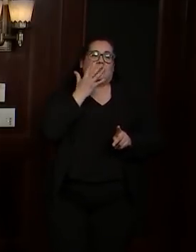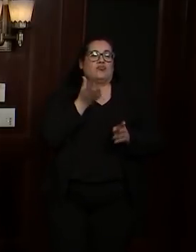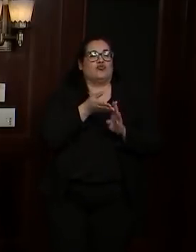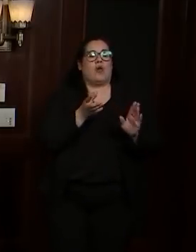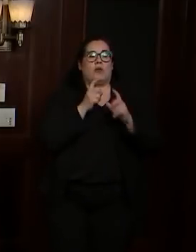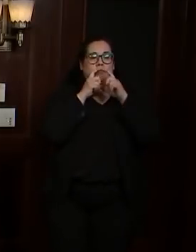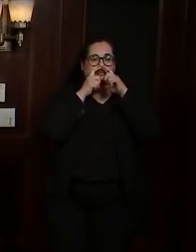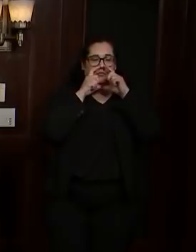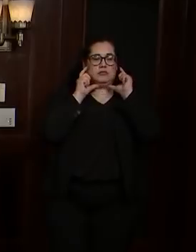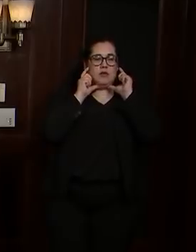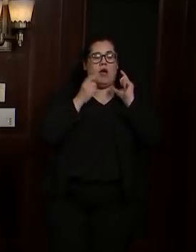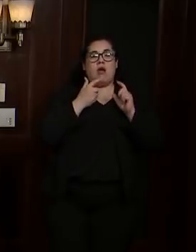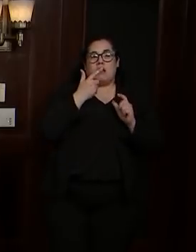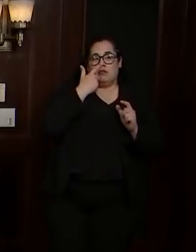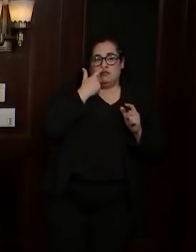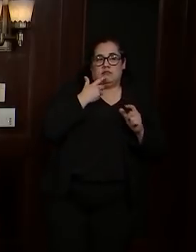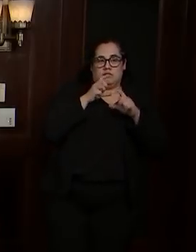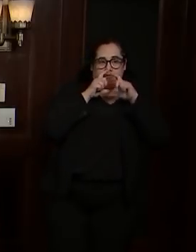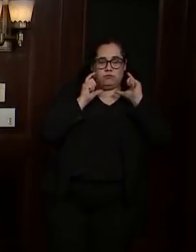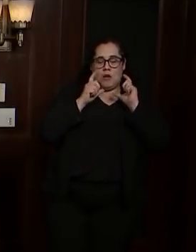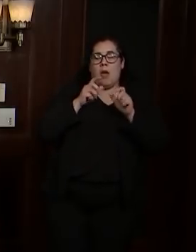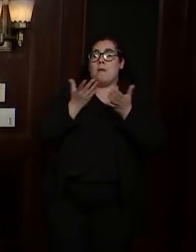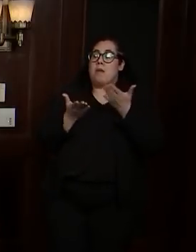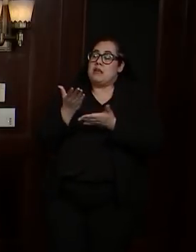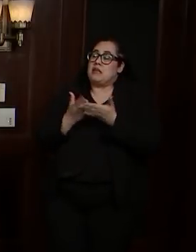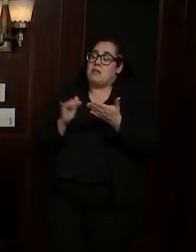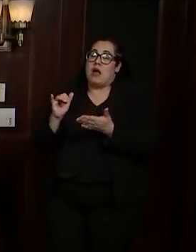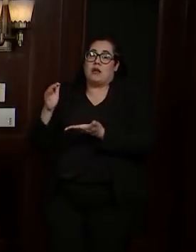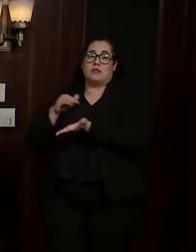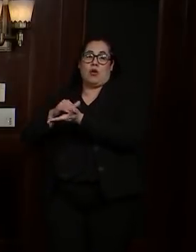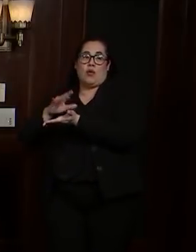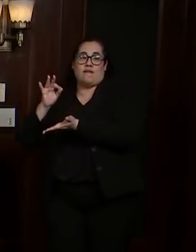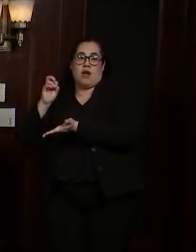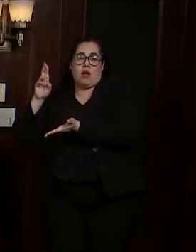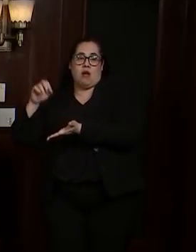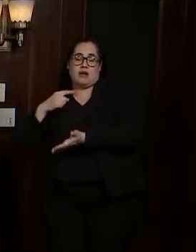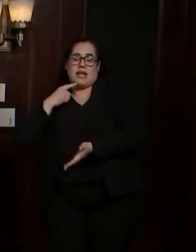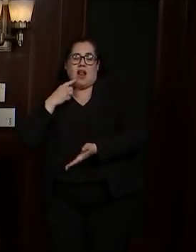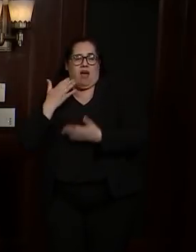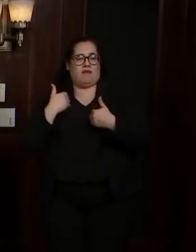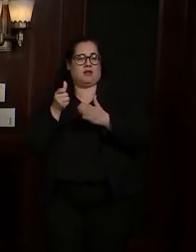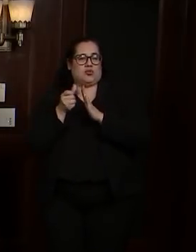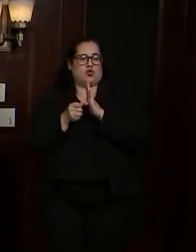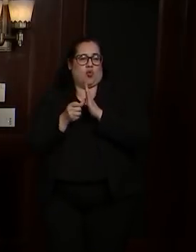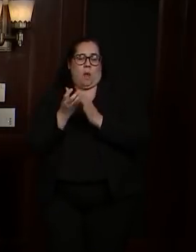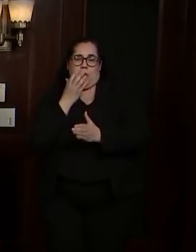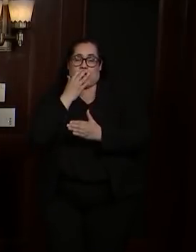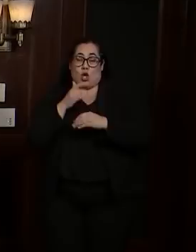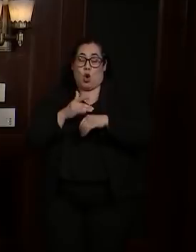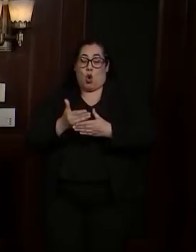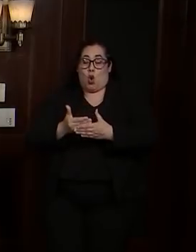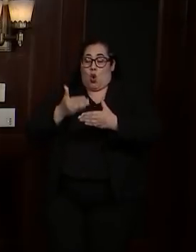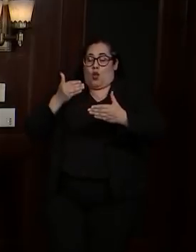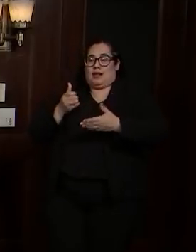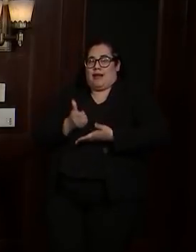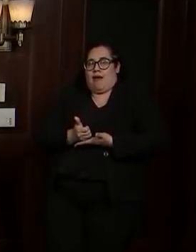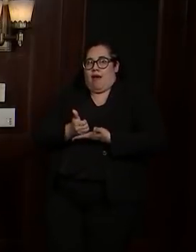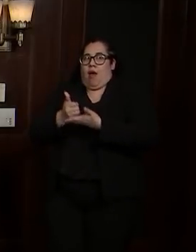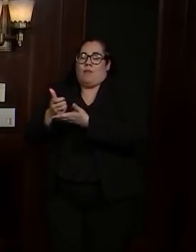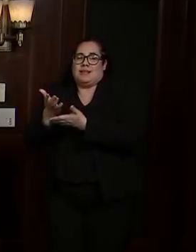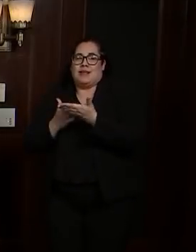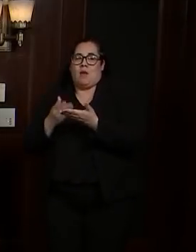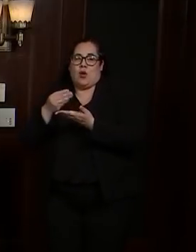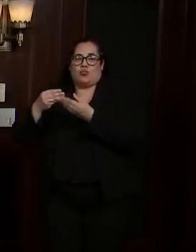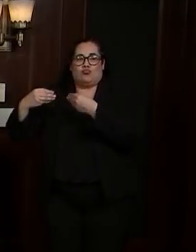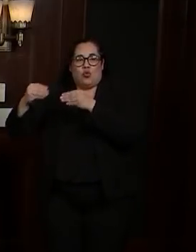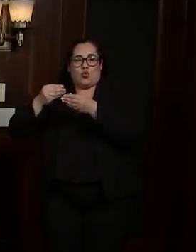may be some in between, as Dr. Ferrer said. We, for instance, got some of those surgical masks early on to help some of the grocery store workers